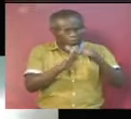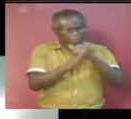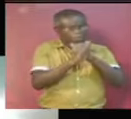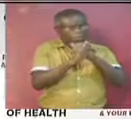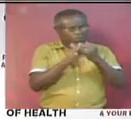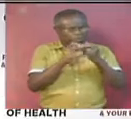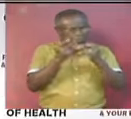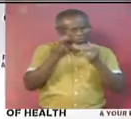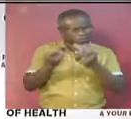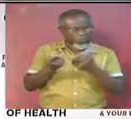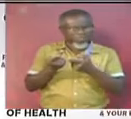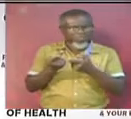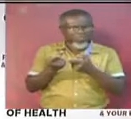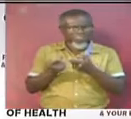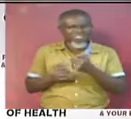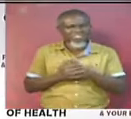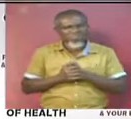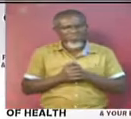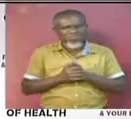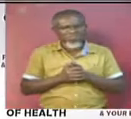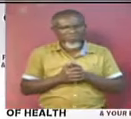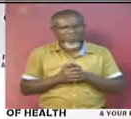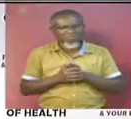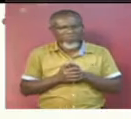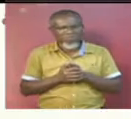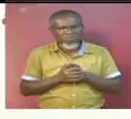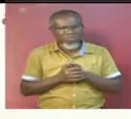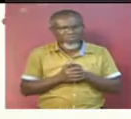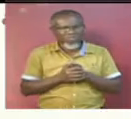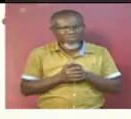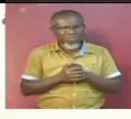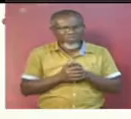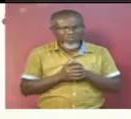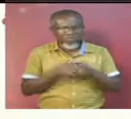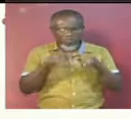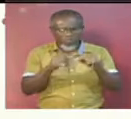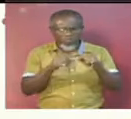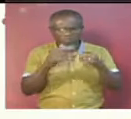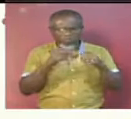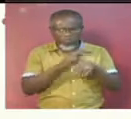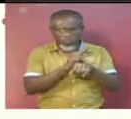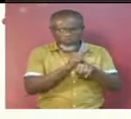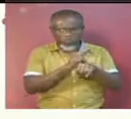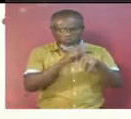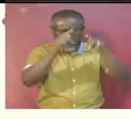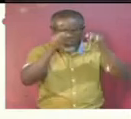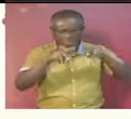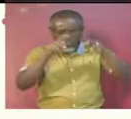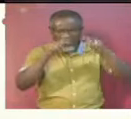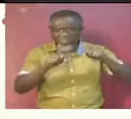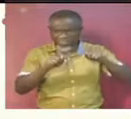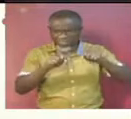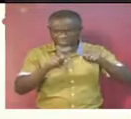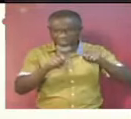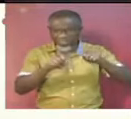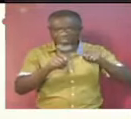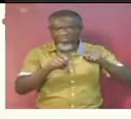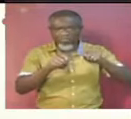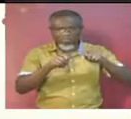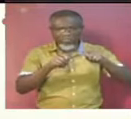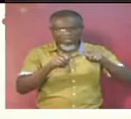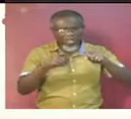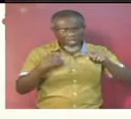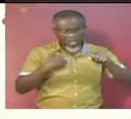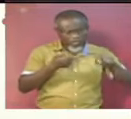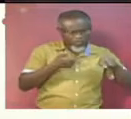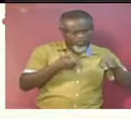Okay, so short answer is that the sort of testing capacity that is currently being utilized to do the COVID testing has to some